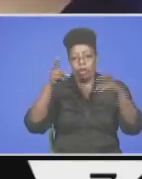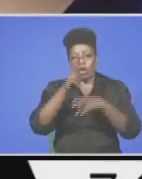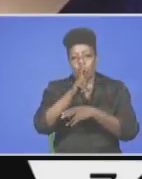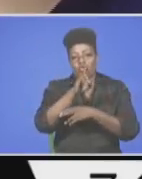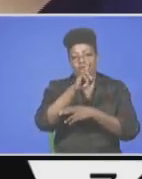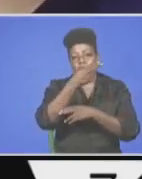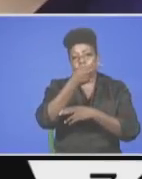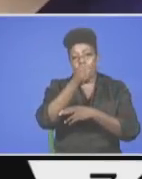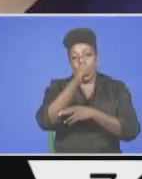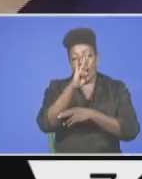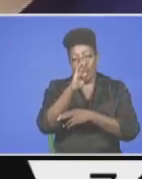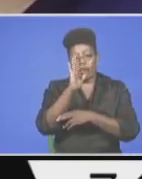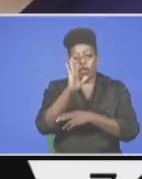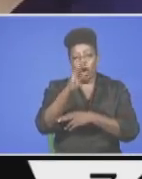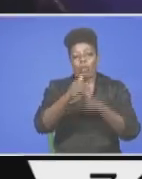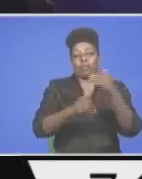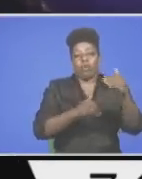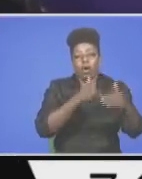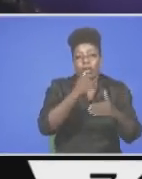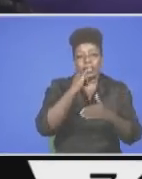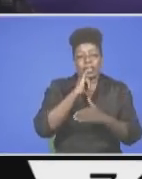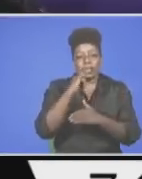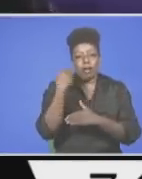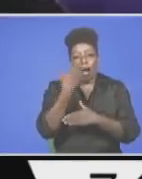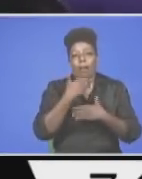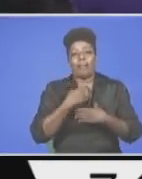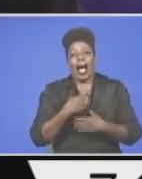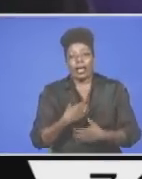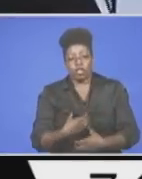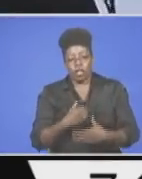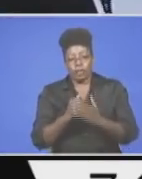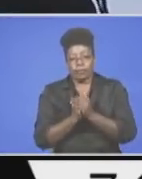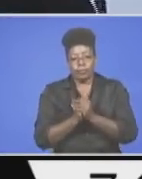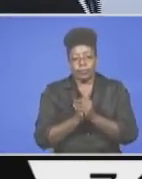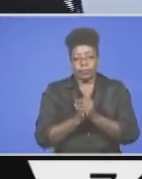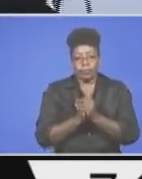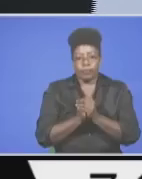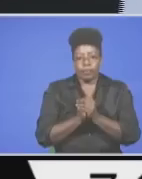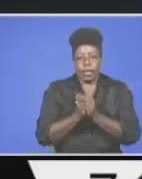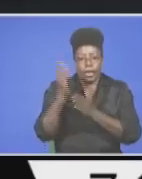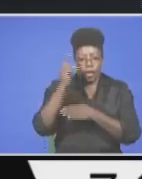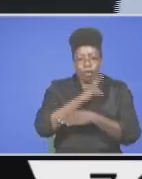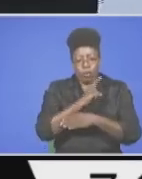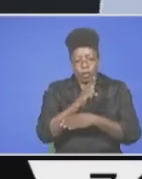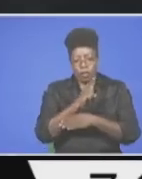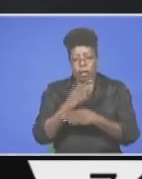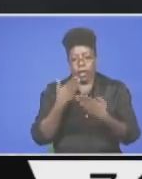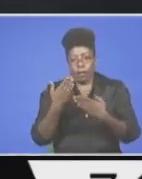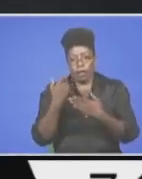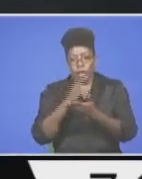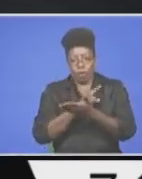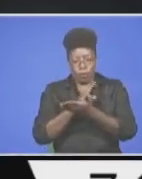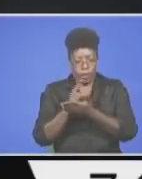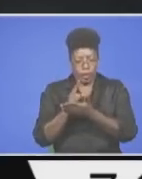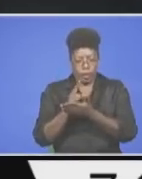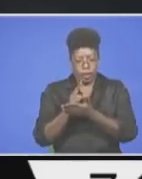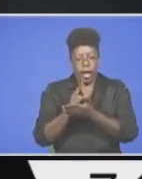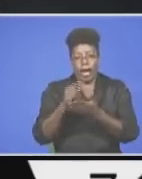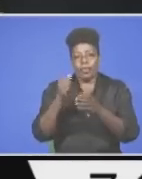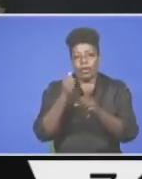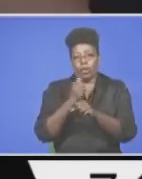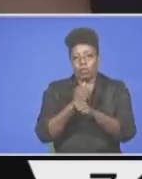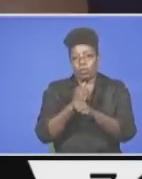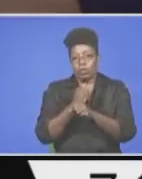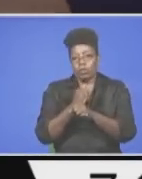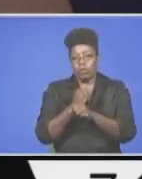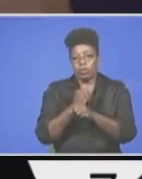Your Progress is Our Passion. Hospital Administrator Catherine Weish also lauded their efforts and says officials are working to